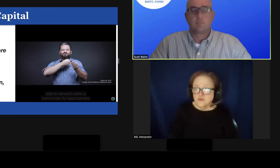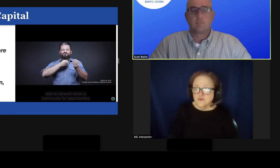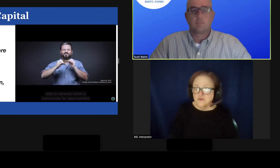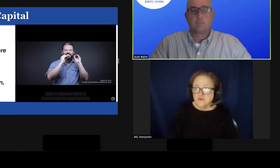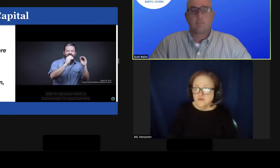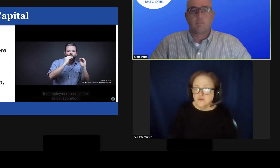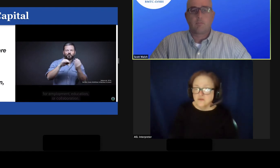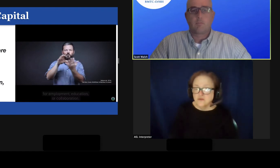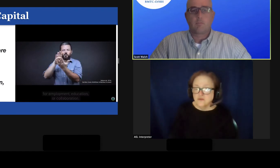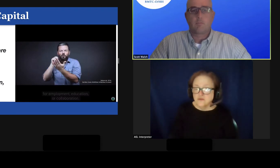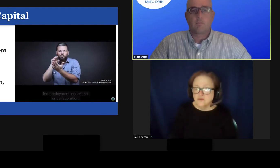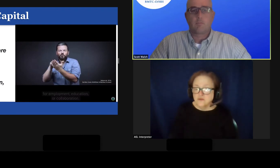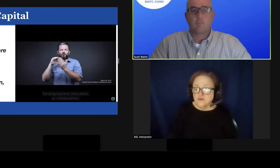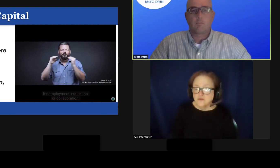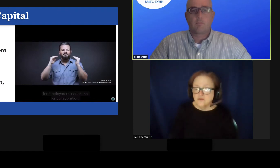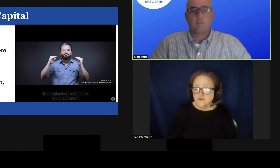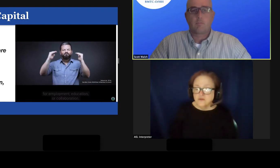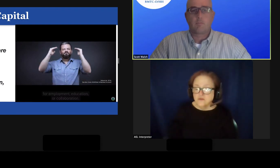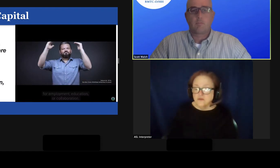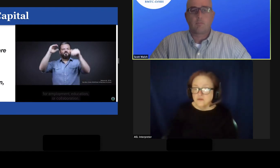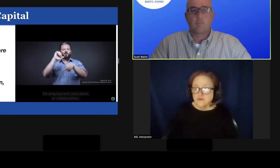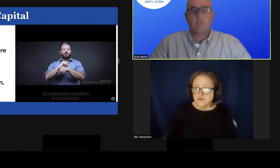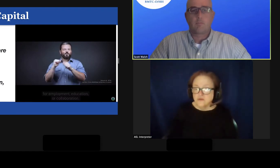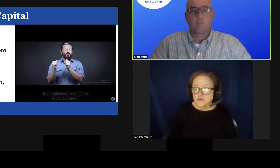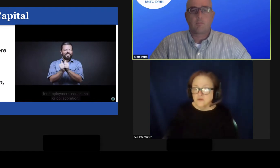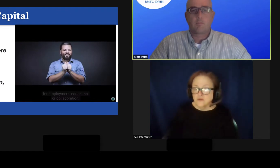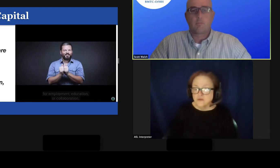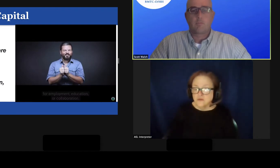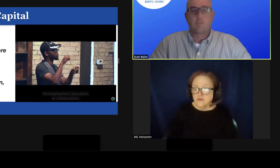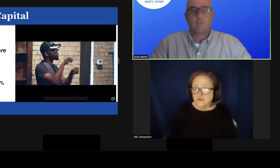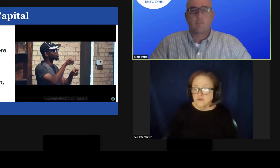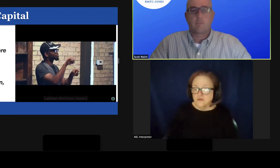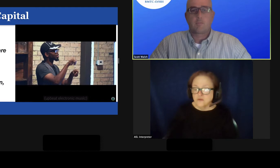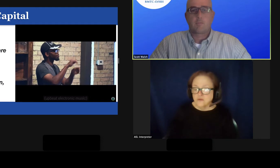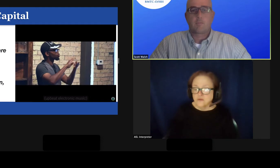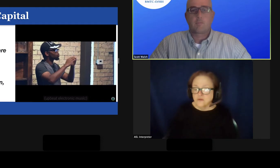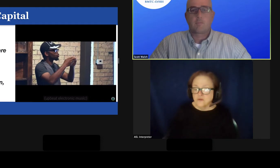for opportunities for employment, education, or collaboration.